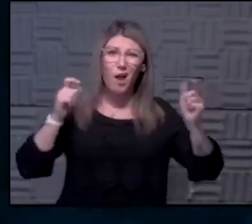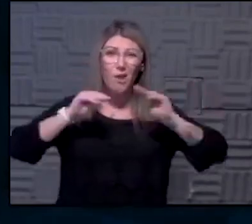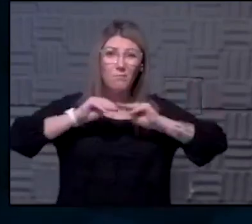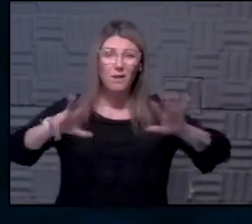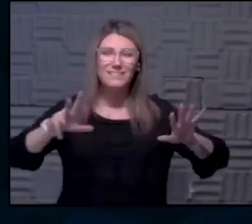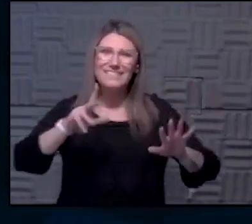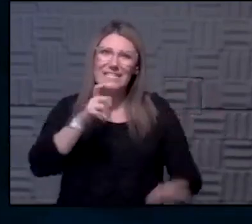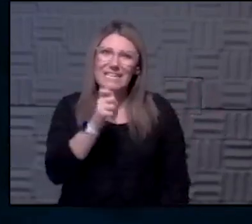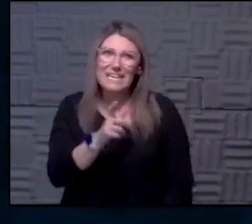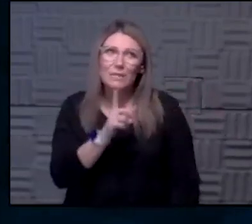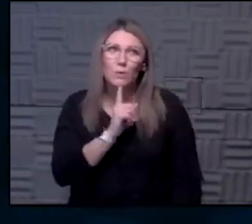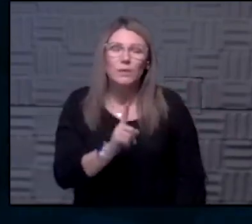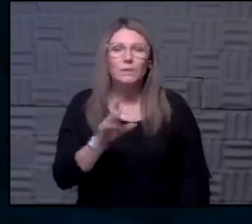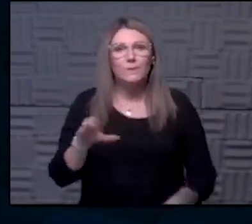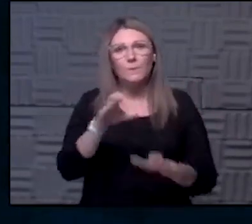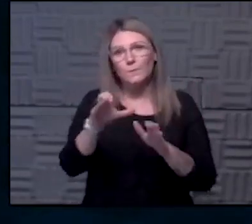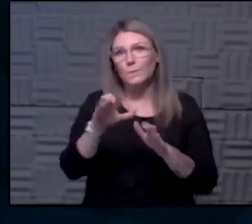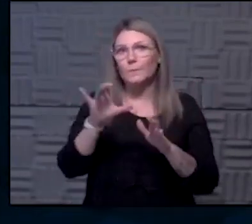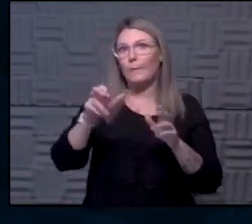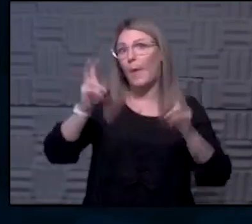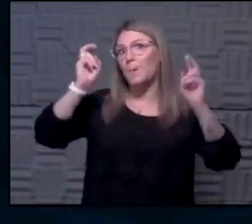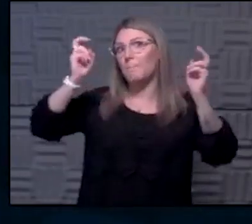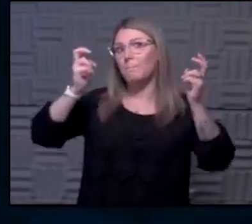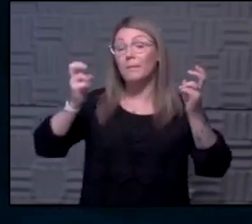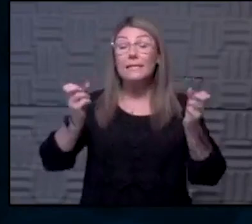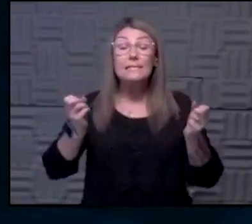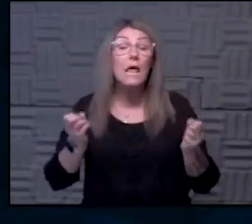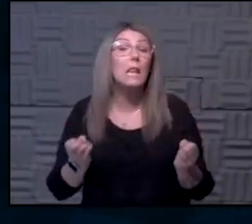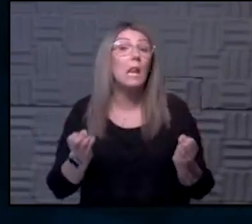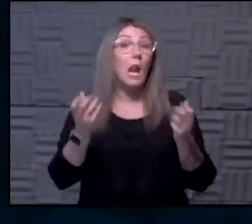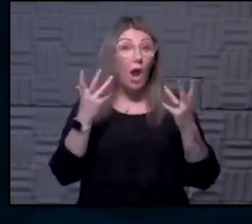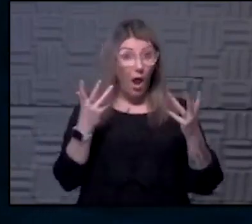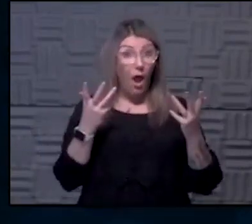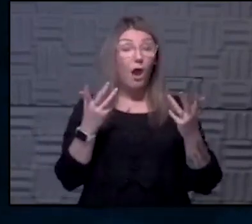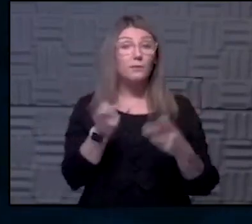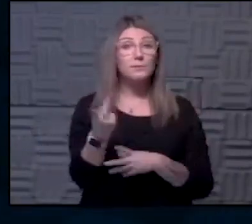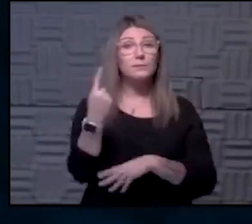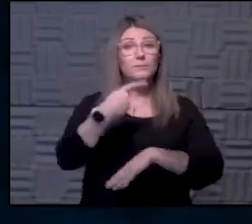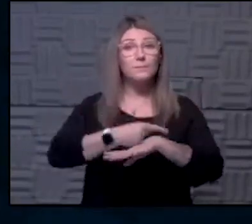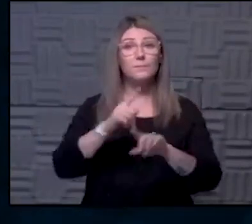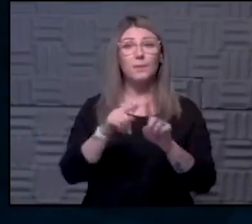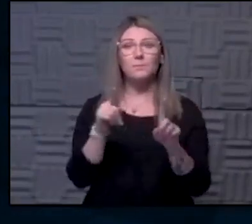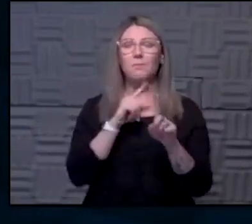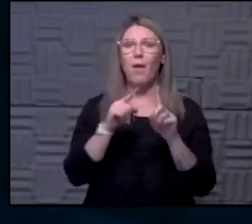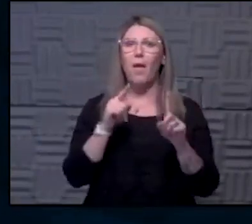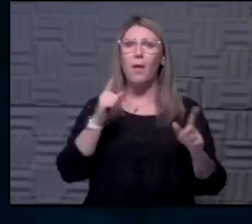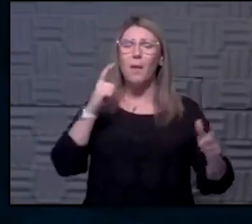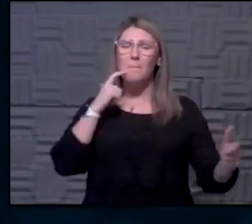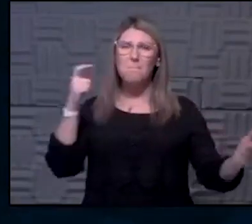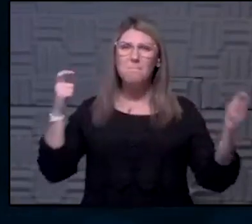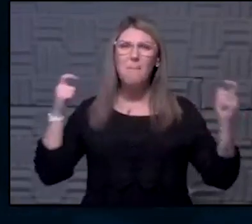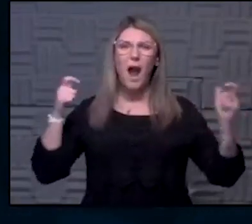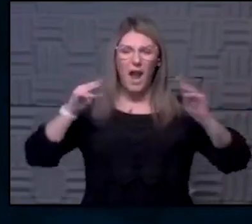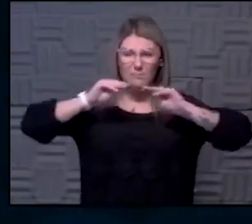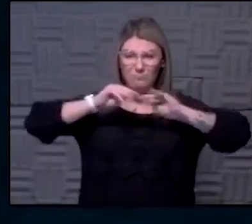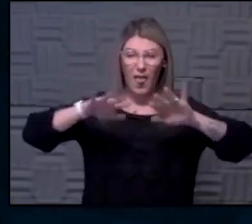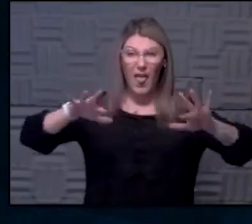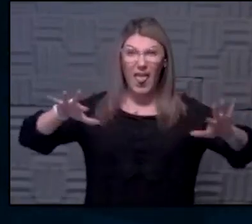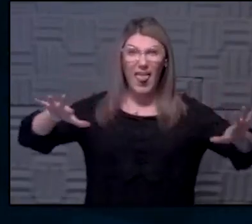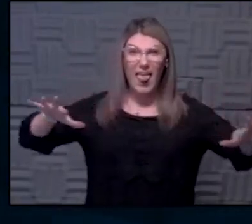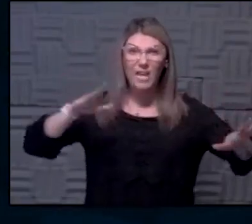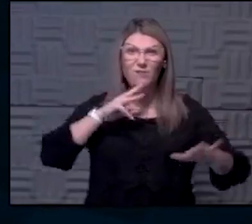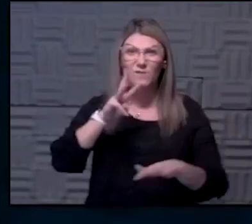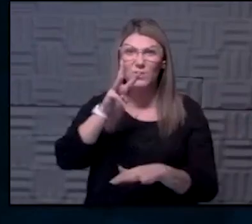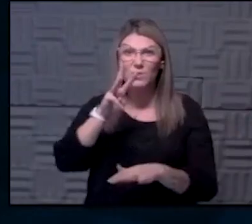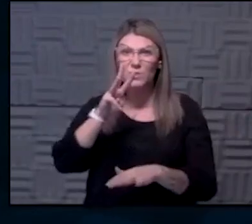now, we're not really doing mass vaccination. We're doing a lot of vaccine on some days. Mass vaccination comes when we got, suddenly in 1 month, we got 200